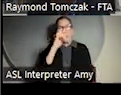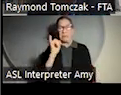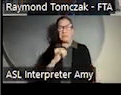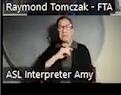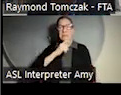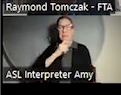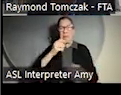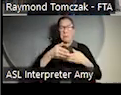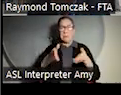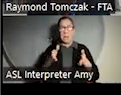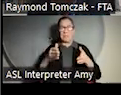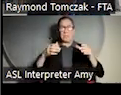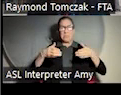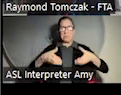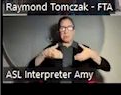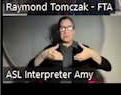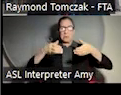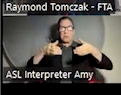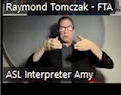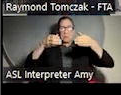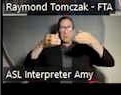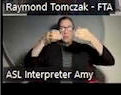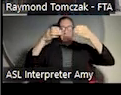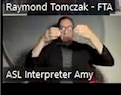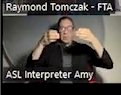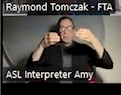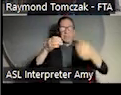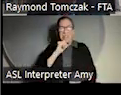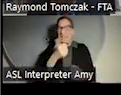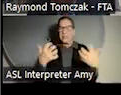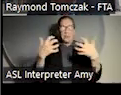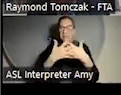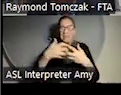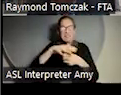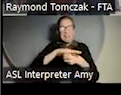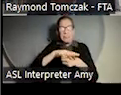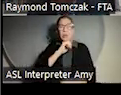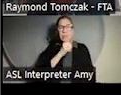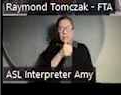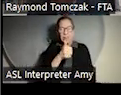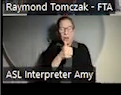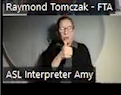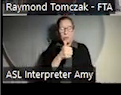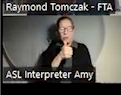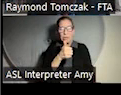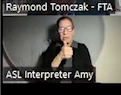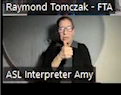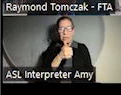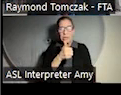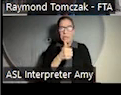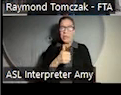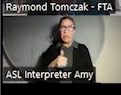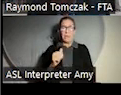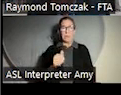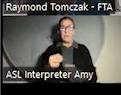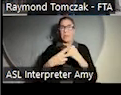a residential neighborhood where they will be immediately out of scale and out of place. Why are the roofs of the buildings, the Mammoth main terminal and the storage